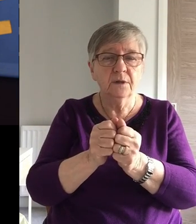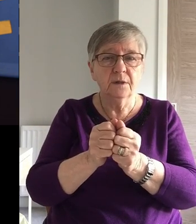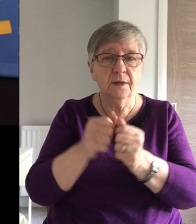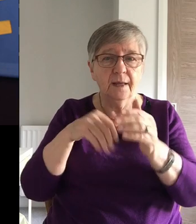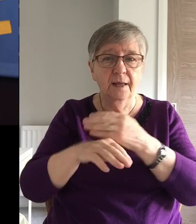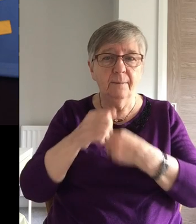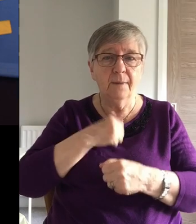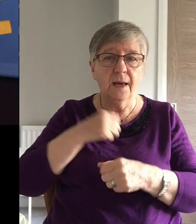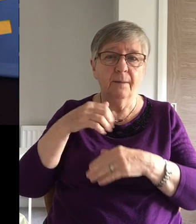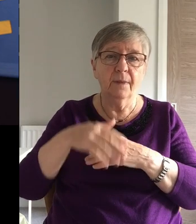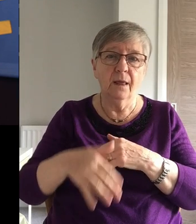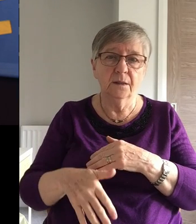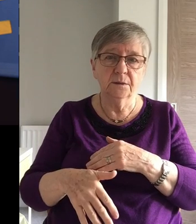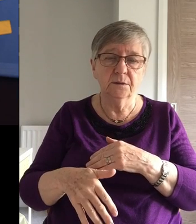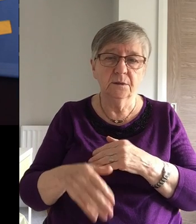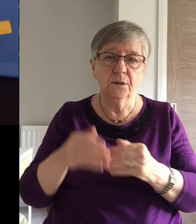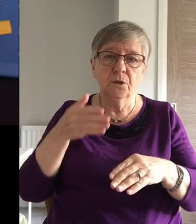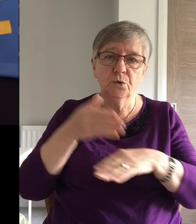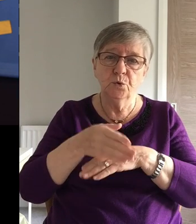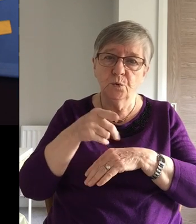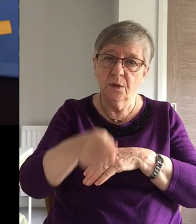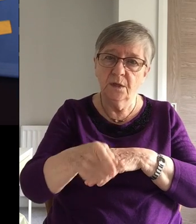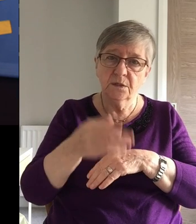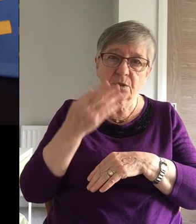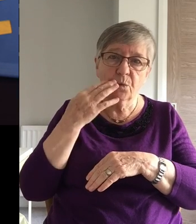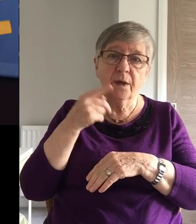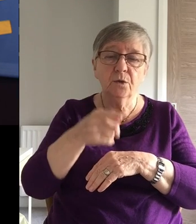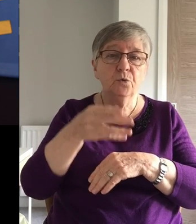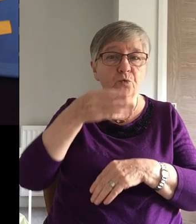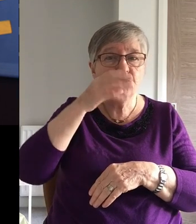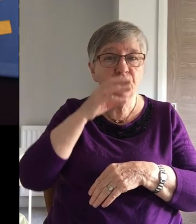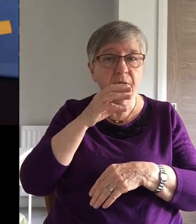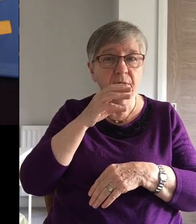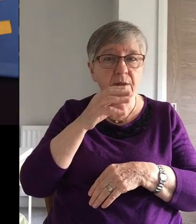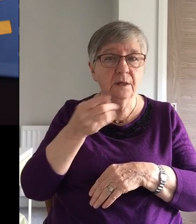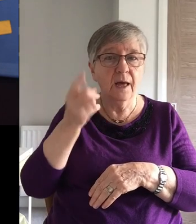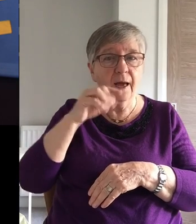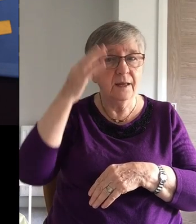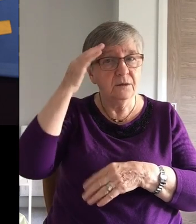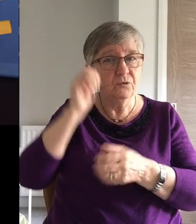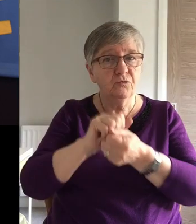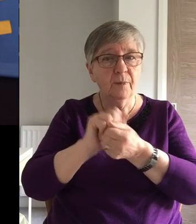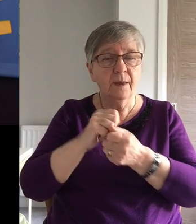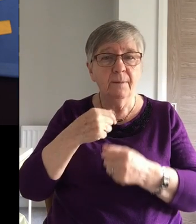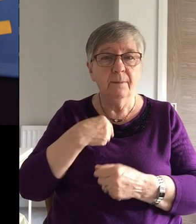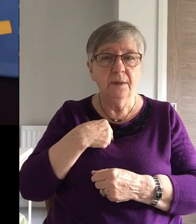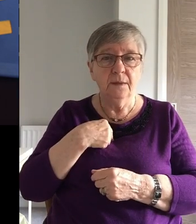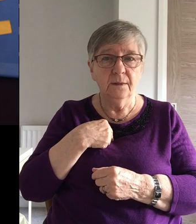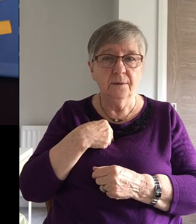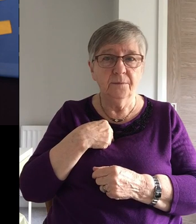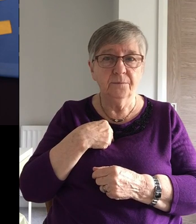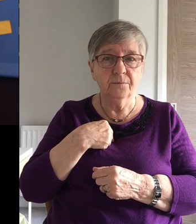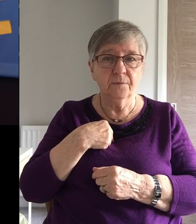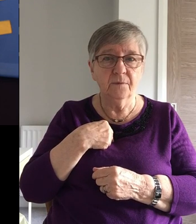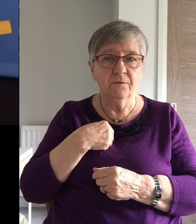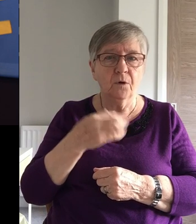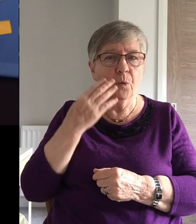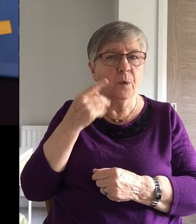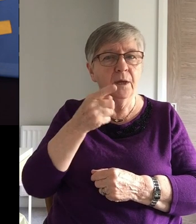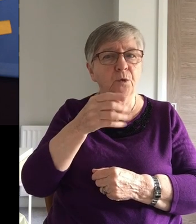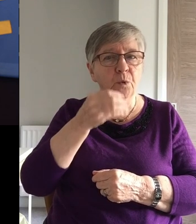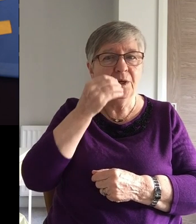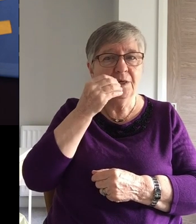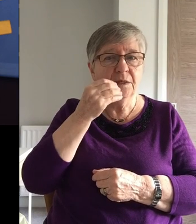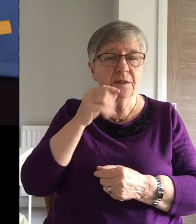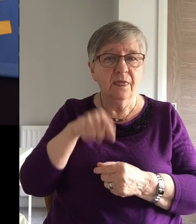blood. Do this, whenever you drink it, in remembrance of me. For whenever you eat